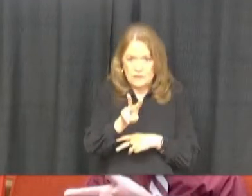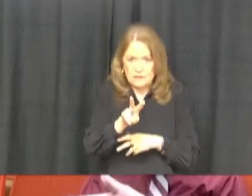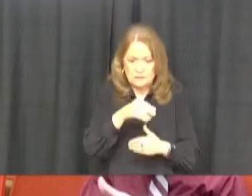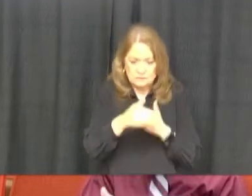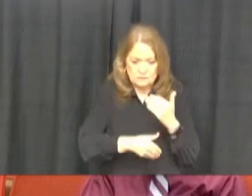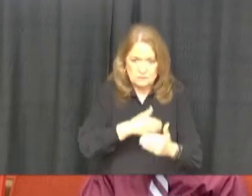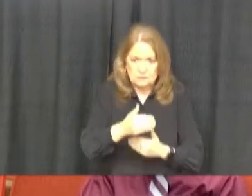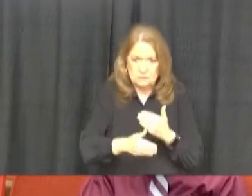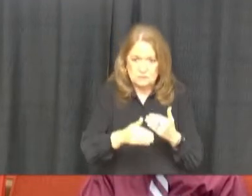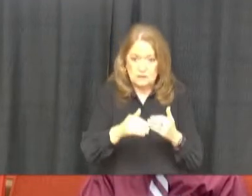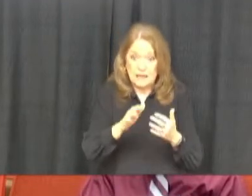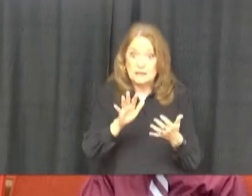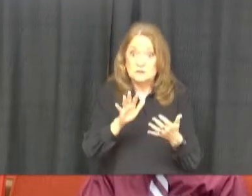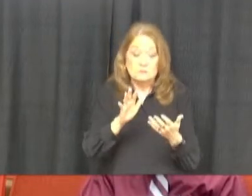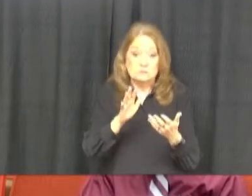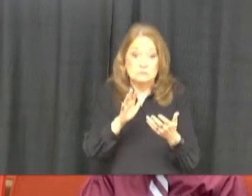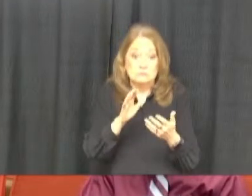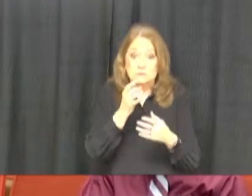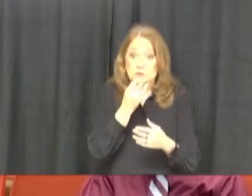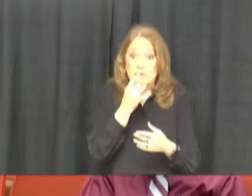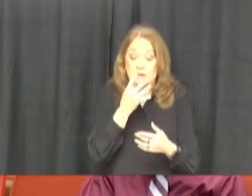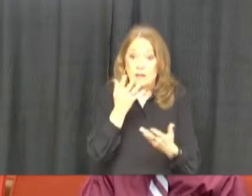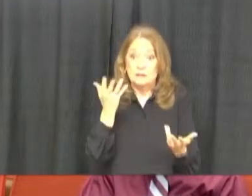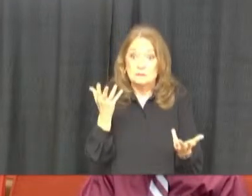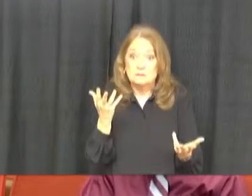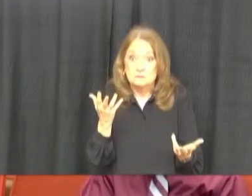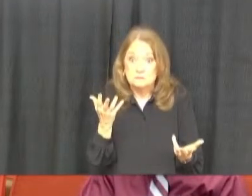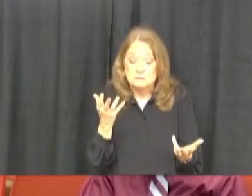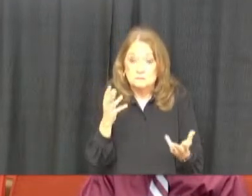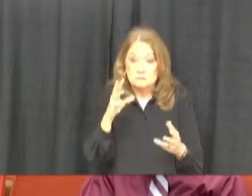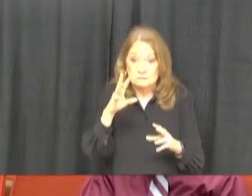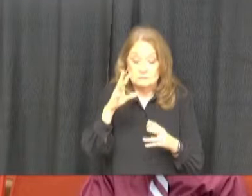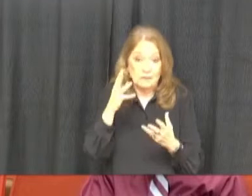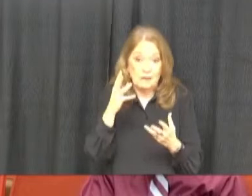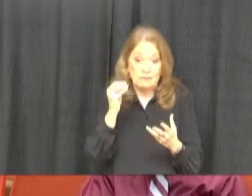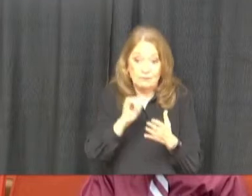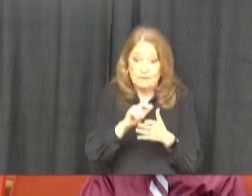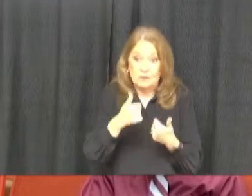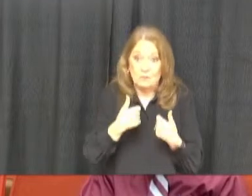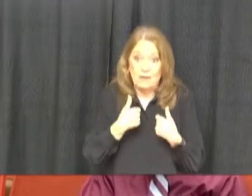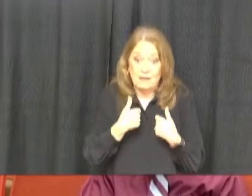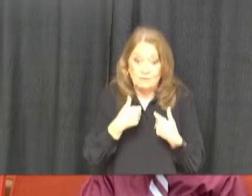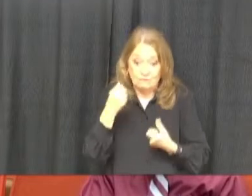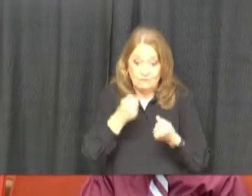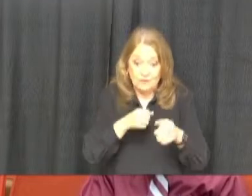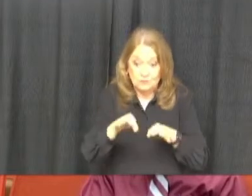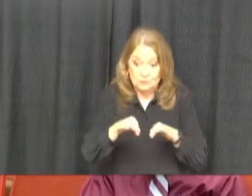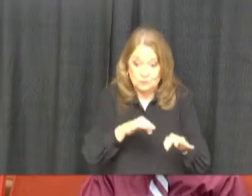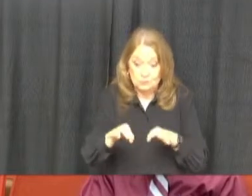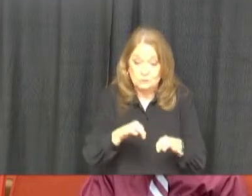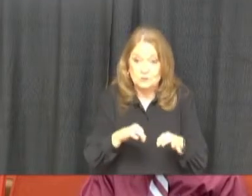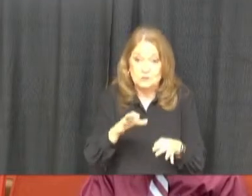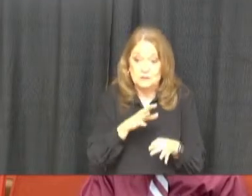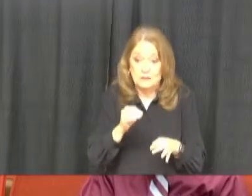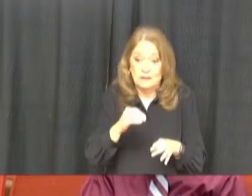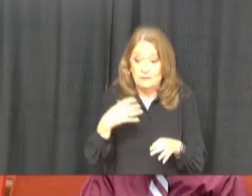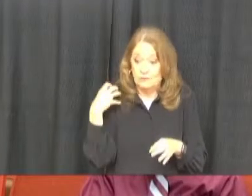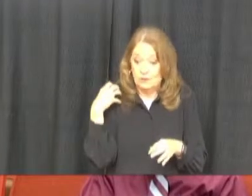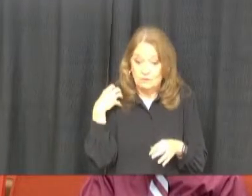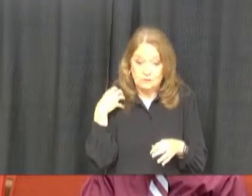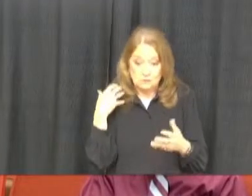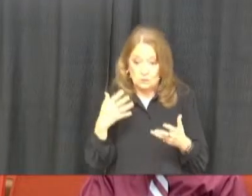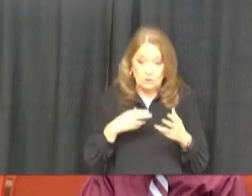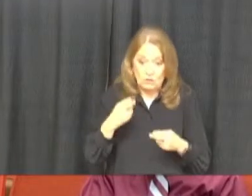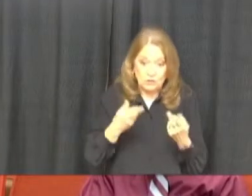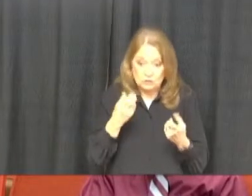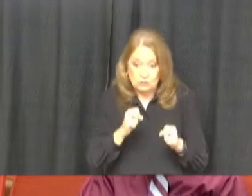at traffic lights. All we have is, that's it, a vehicle description, and the officers will scramble to